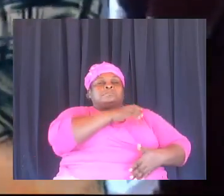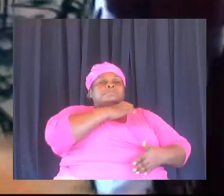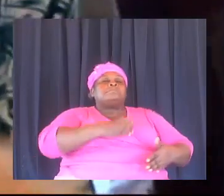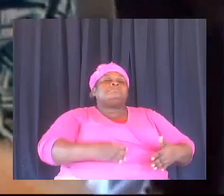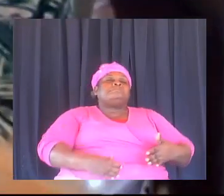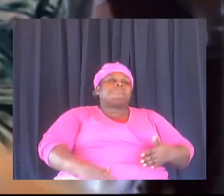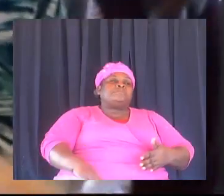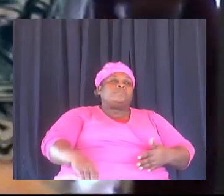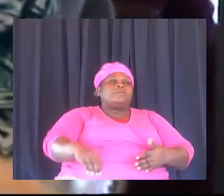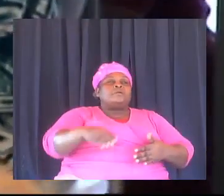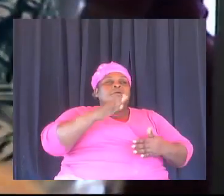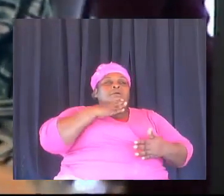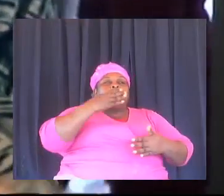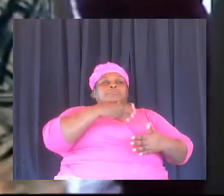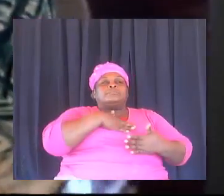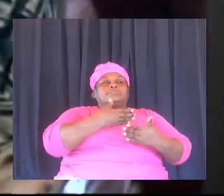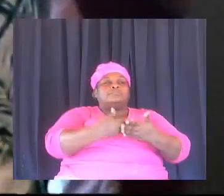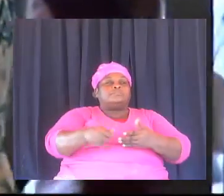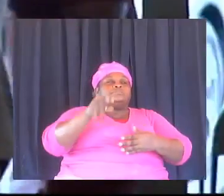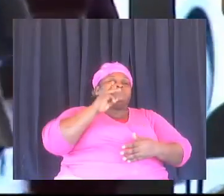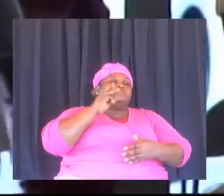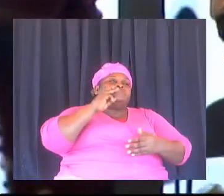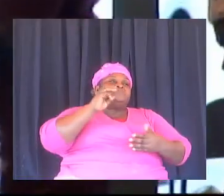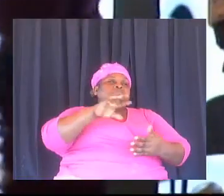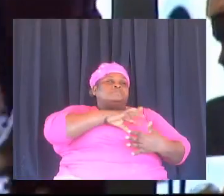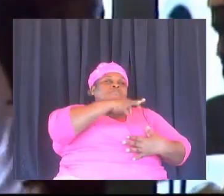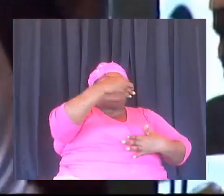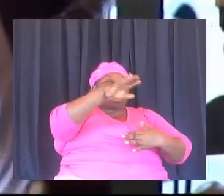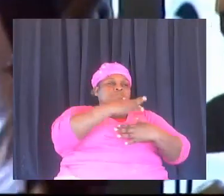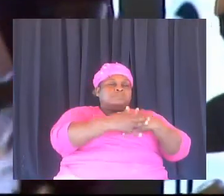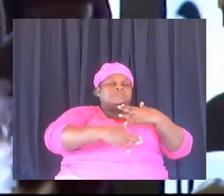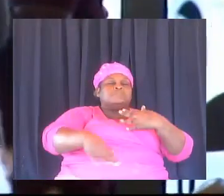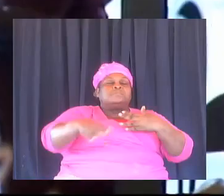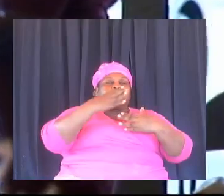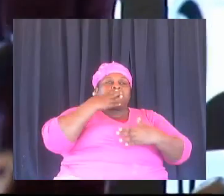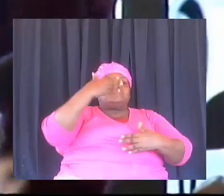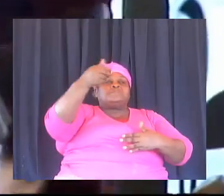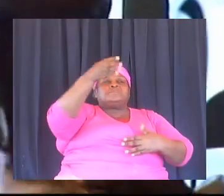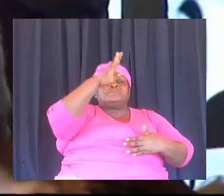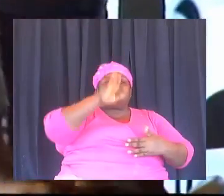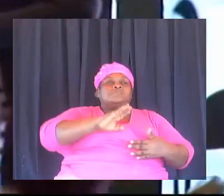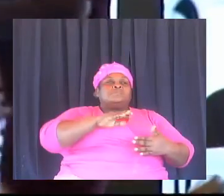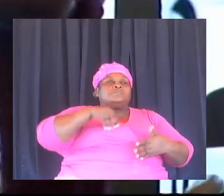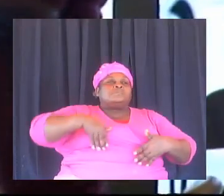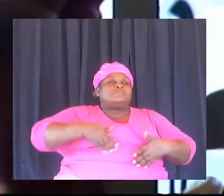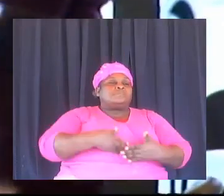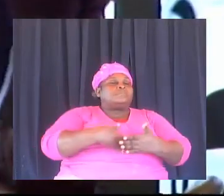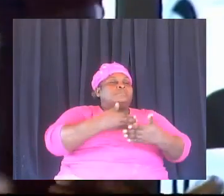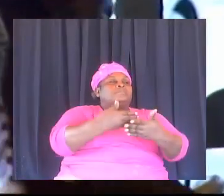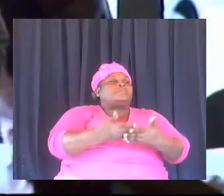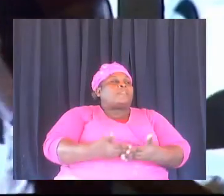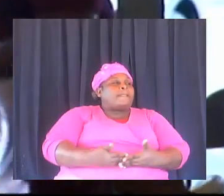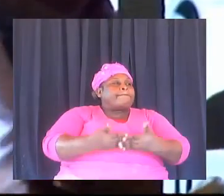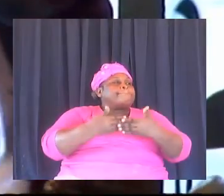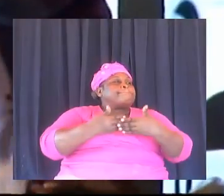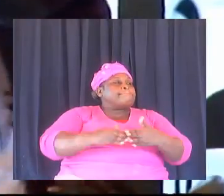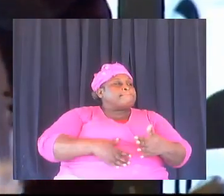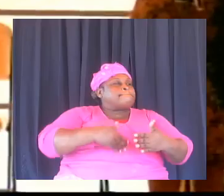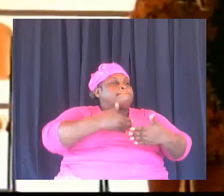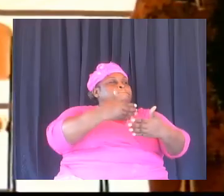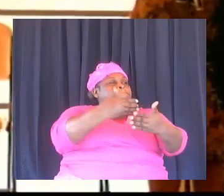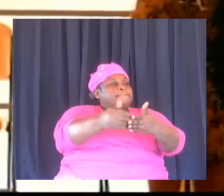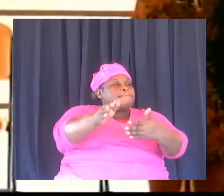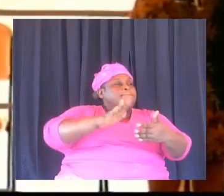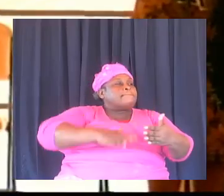born again. I am born of the water, the spirit, and the blood. Thank God I'm born again.